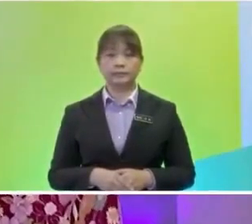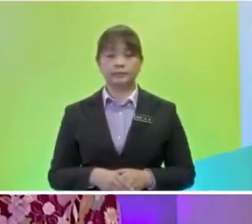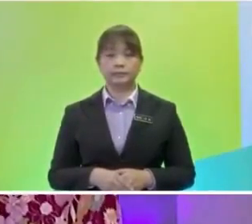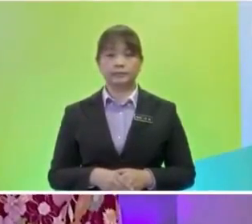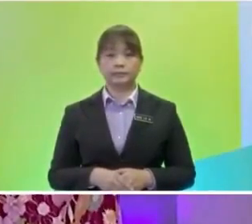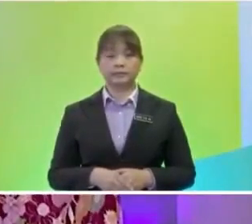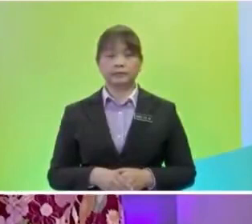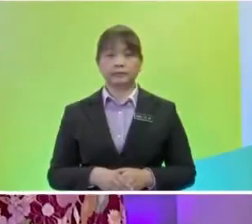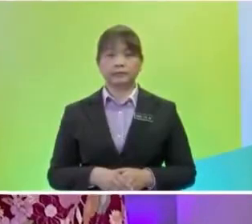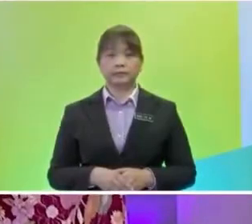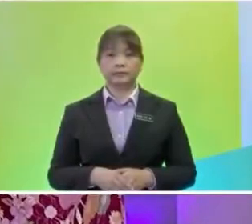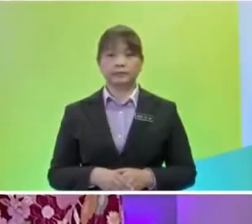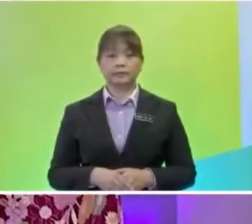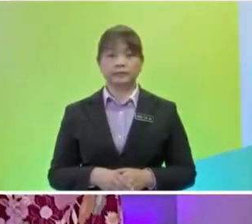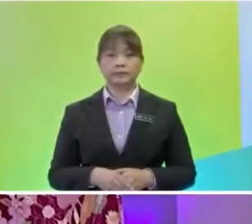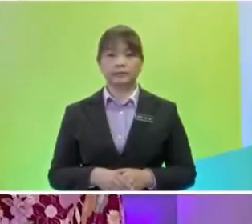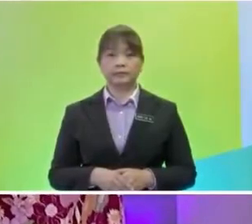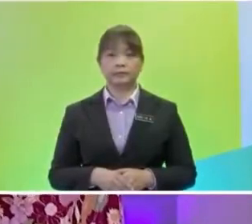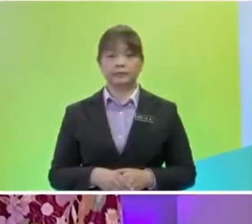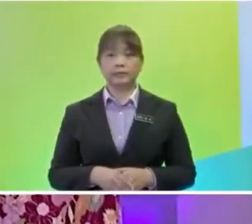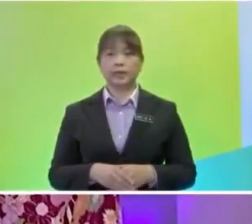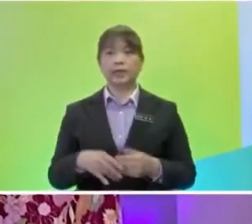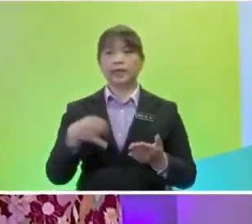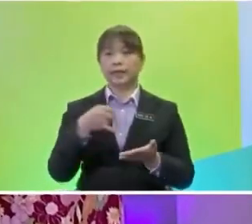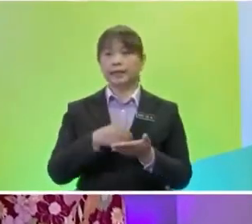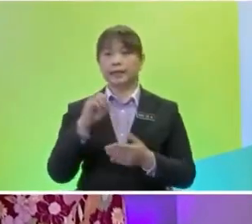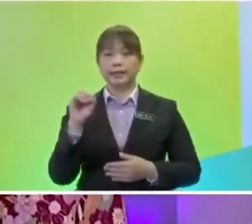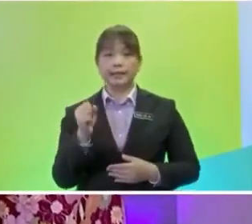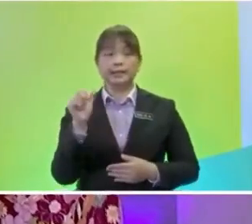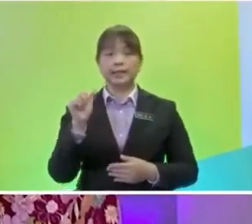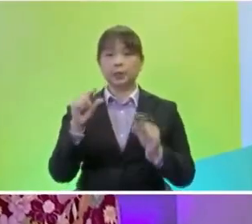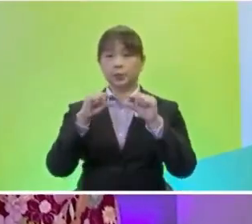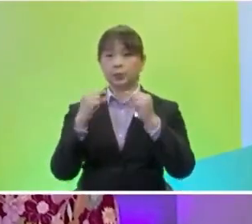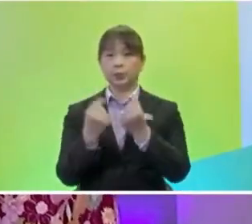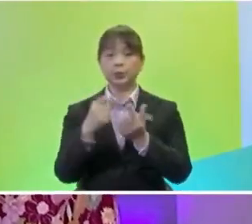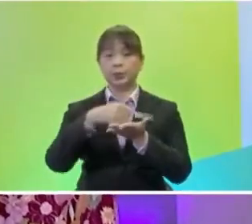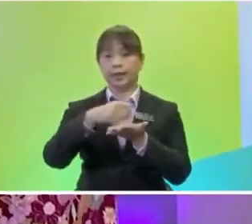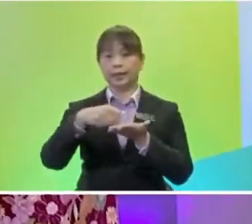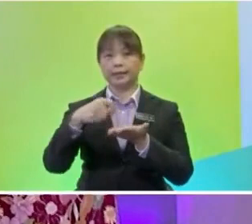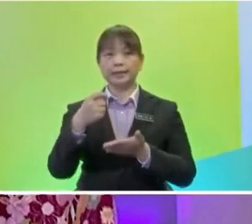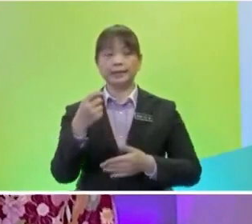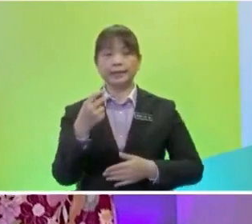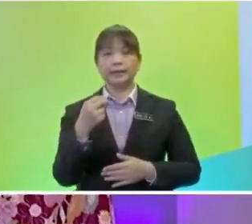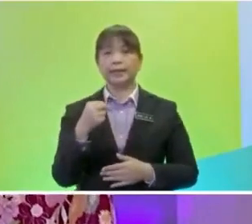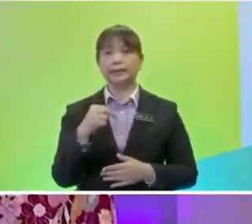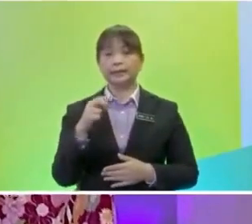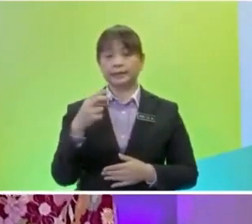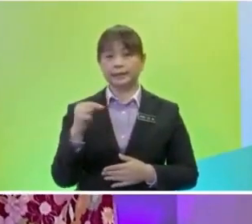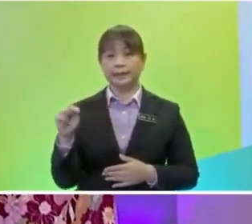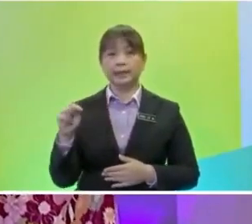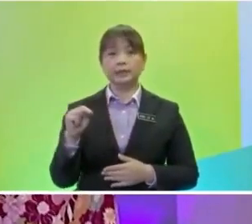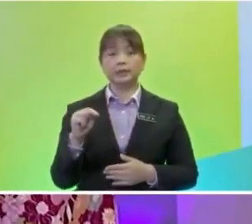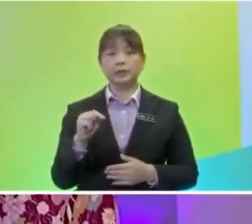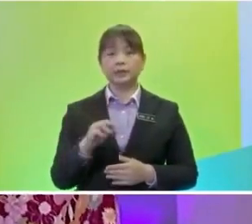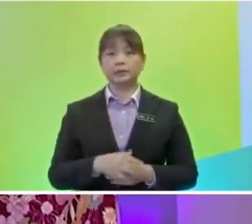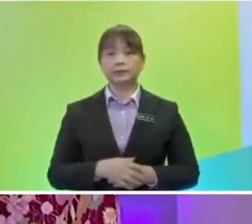I want them to do is, it is a group writing activity. Mm-mm. So each one of them will need to write one sentence for one picture. Mm-hmm.